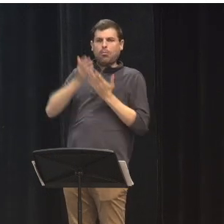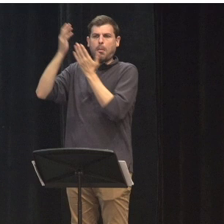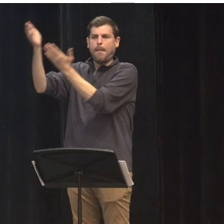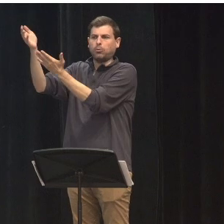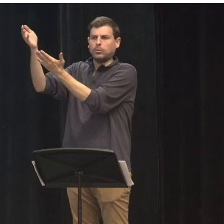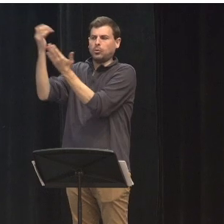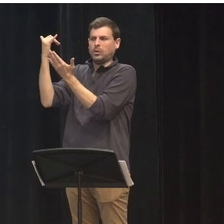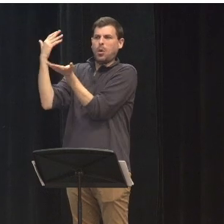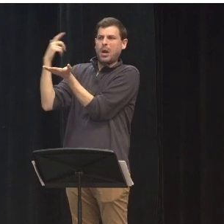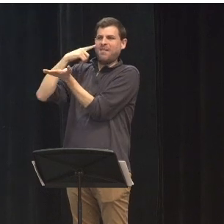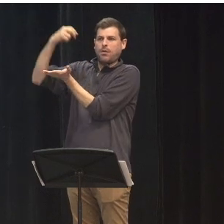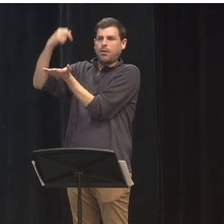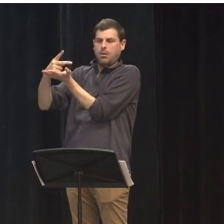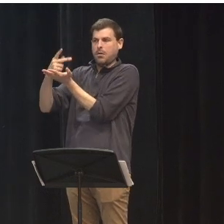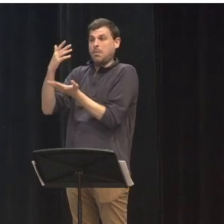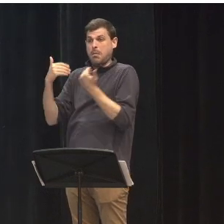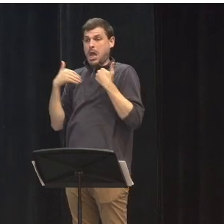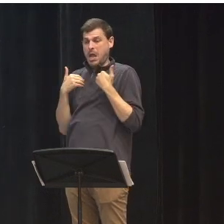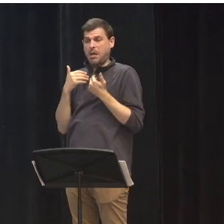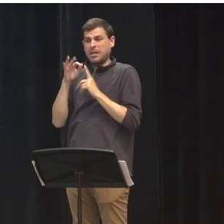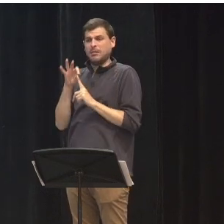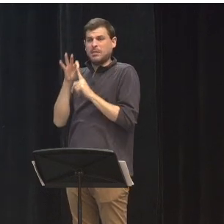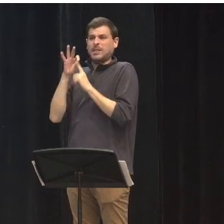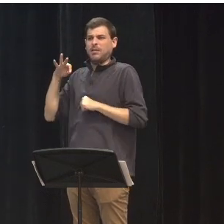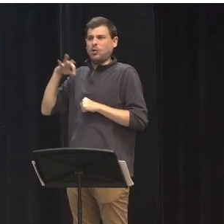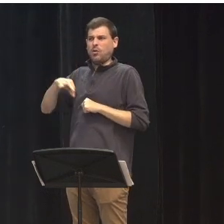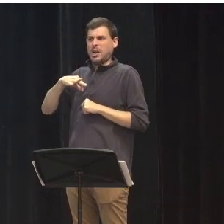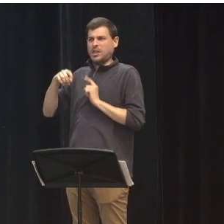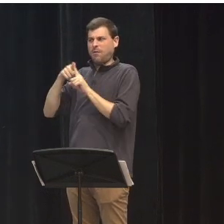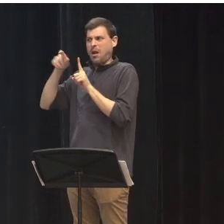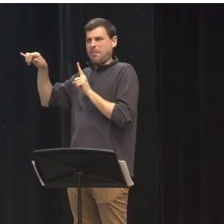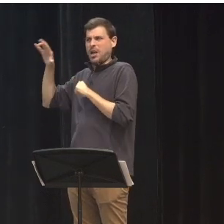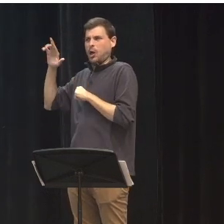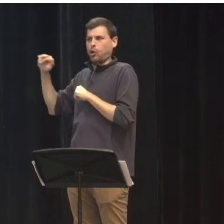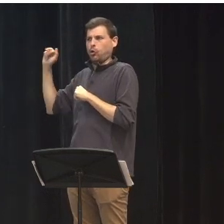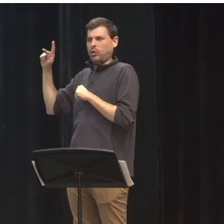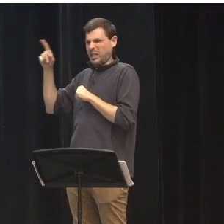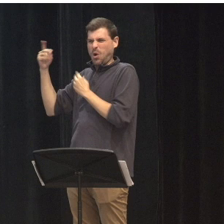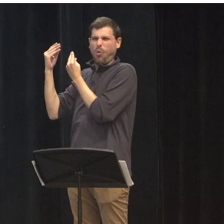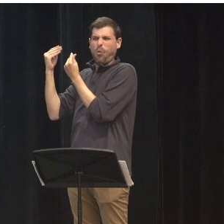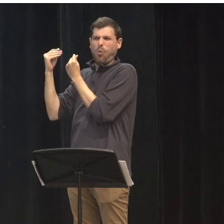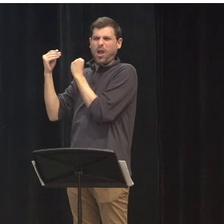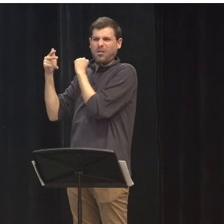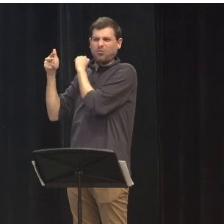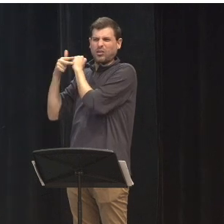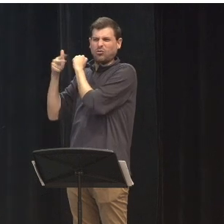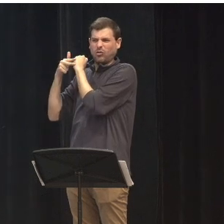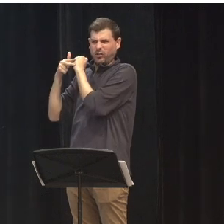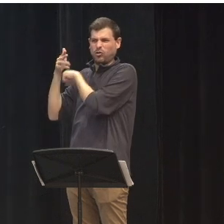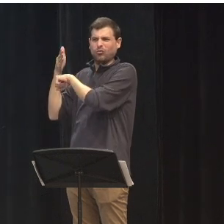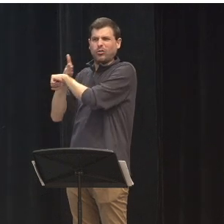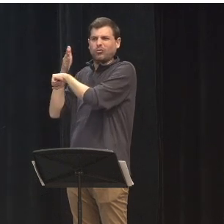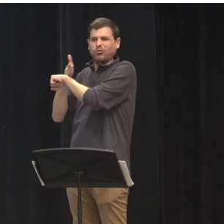to purchase wetland mitigation credits at Sawmill Creek, which is a wetland restoration site